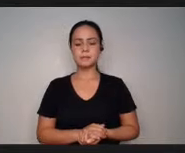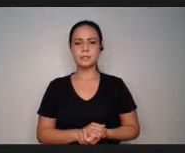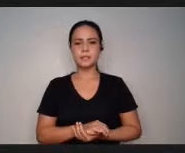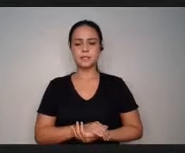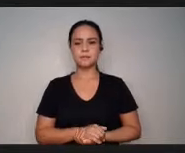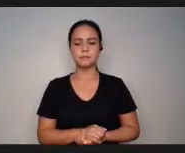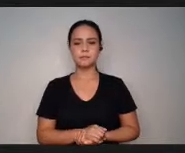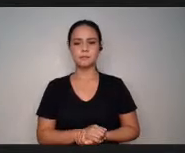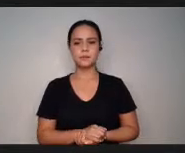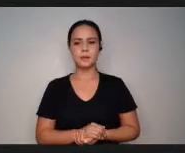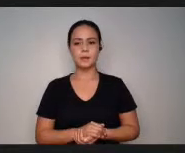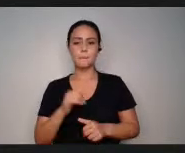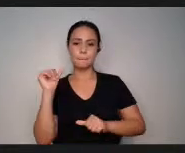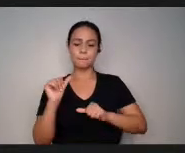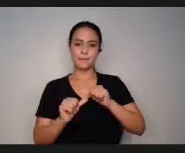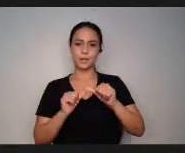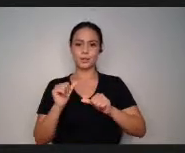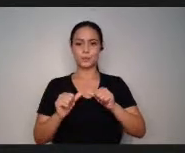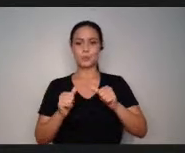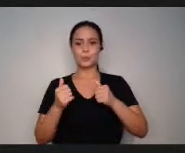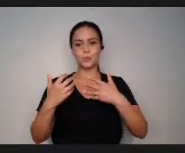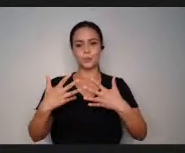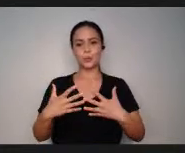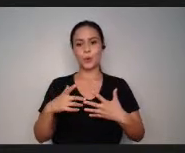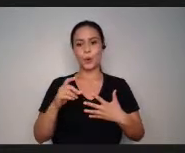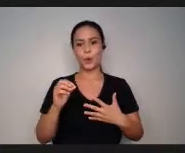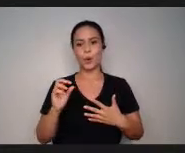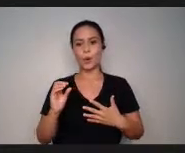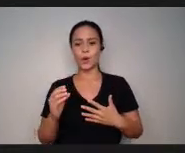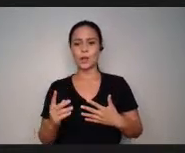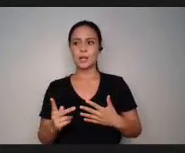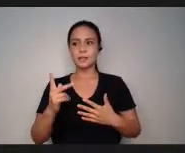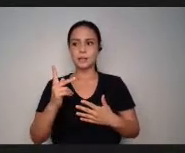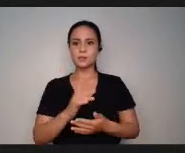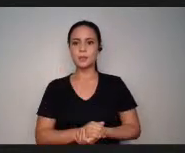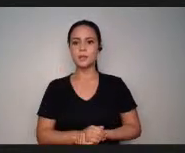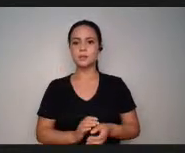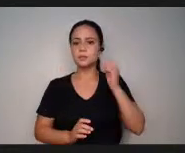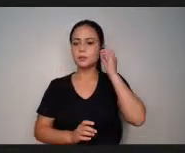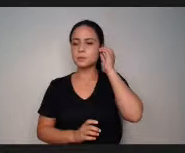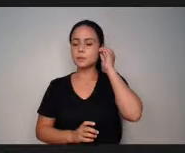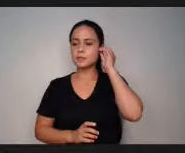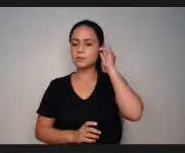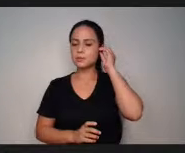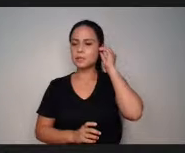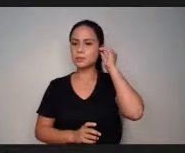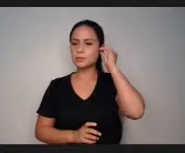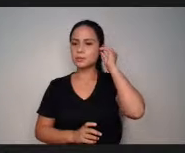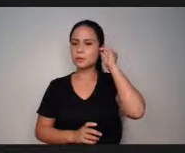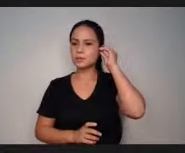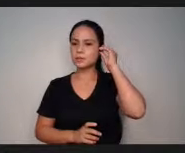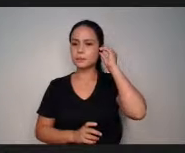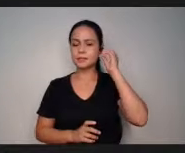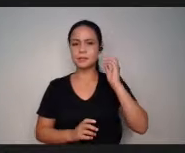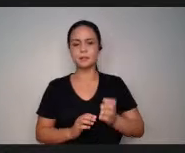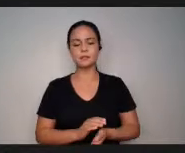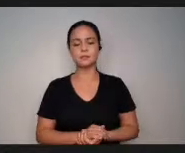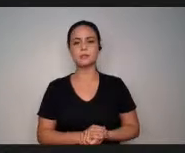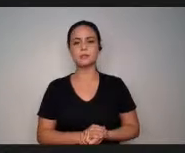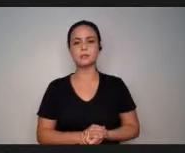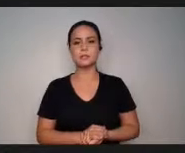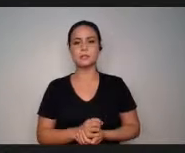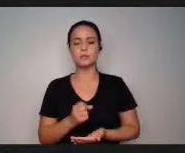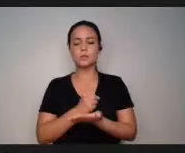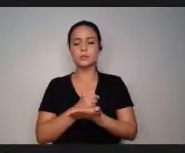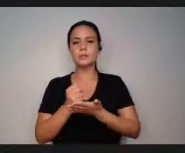we know. It's caused unemployment, layoffs, reductions in work hours, businesses closed down. Obviously,